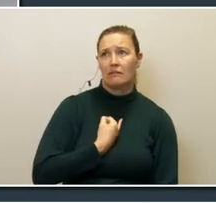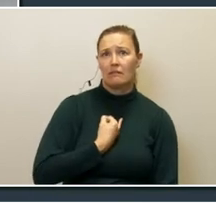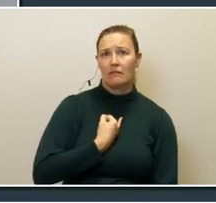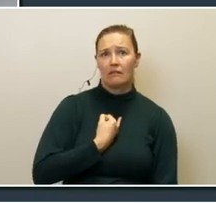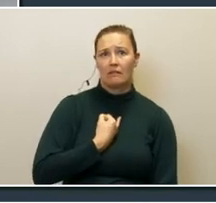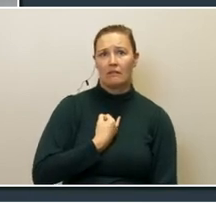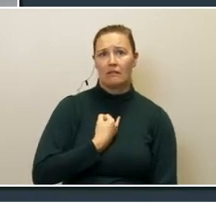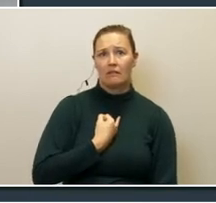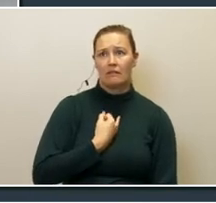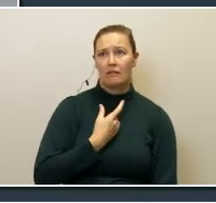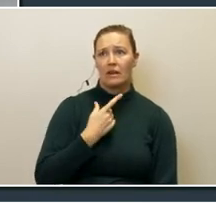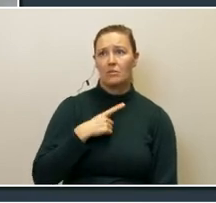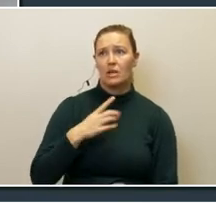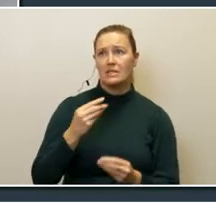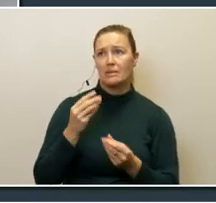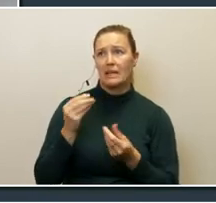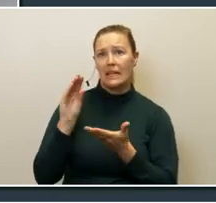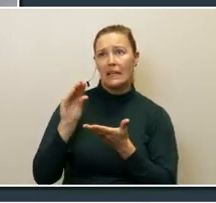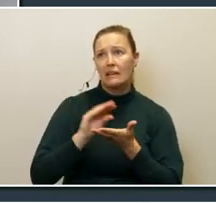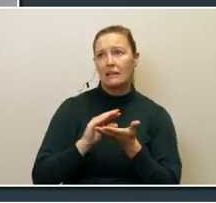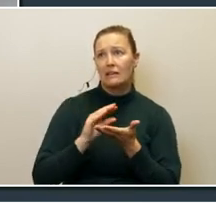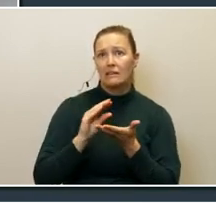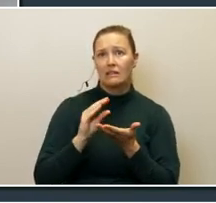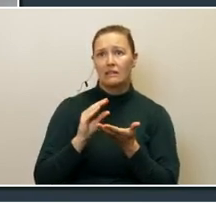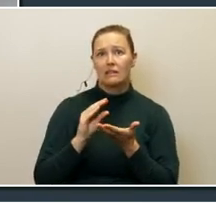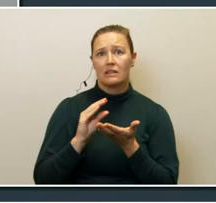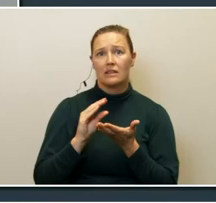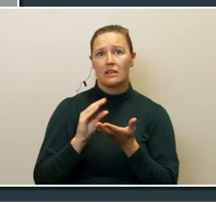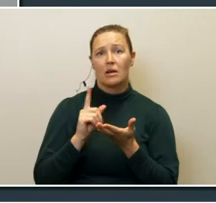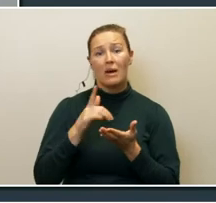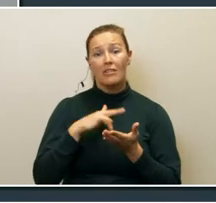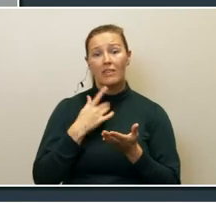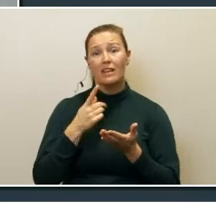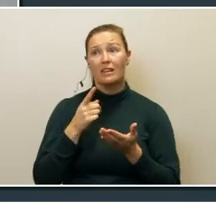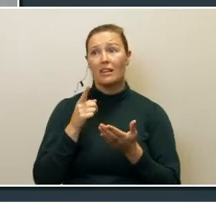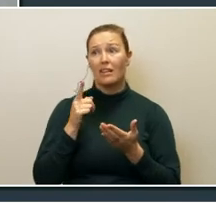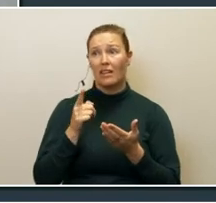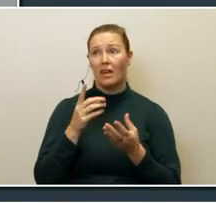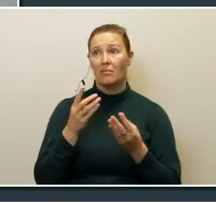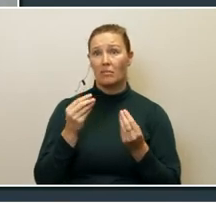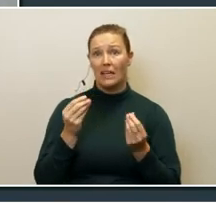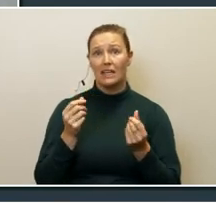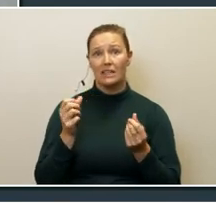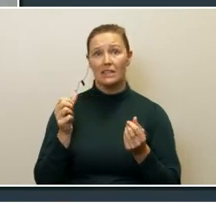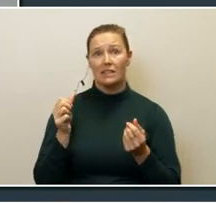because we're going to take some of the money, which we feel should have been